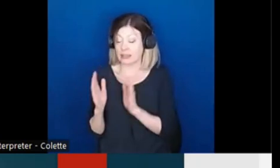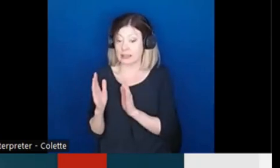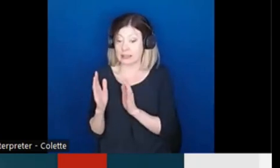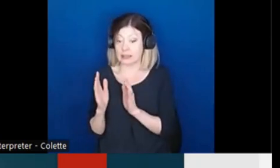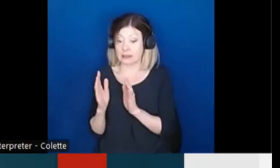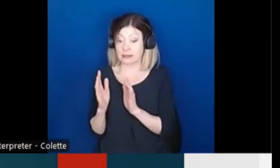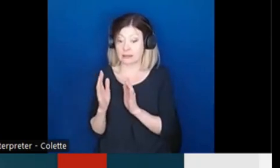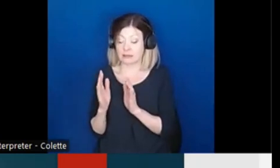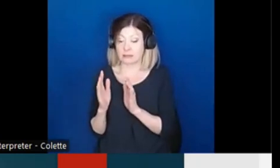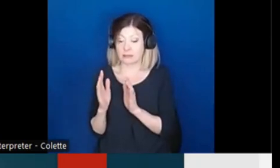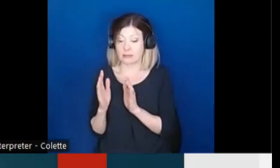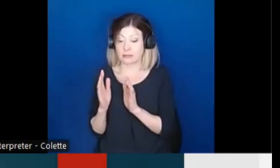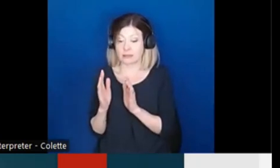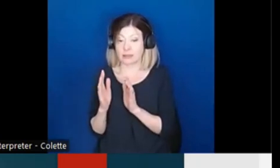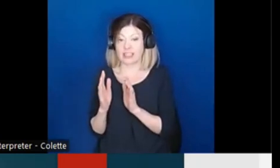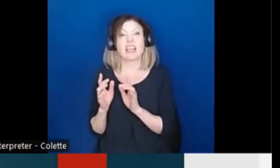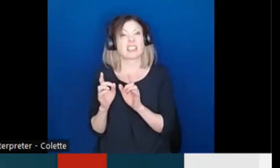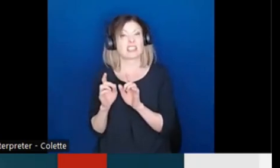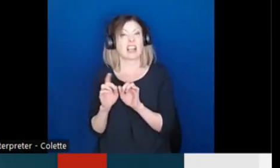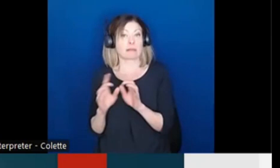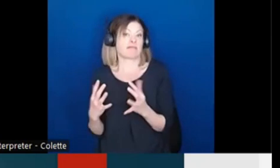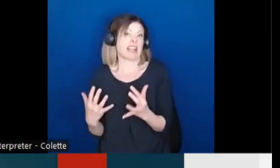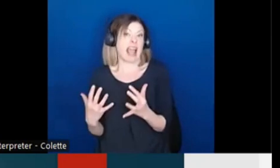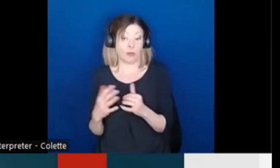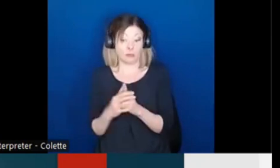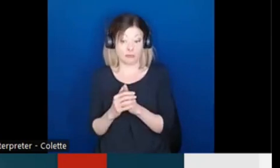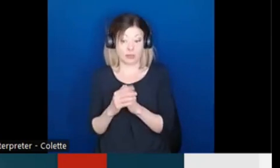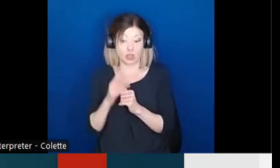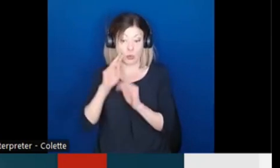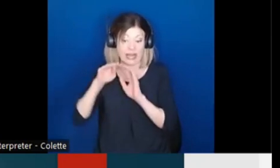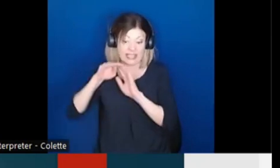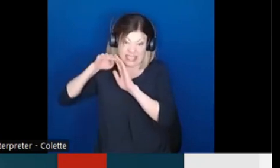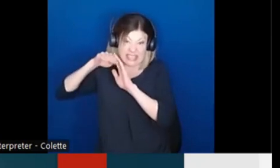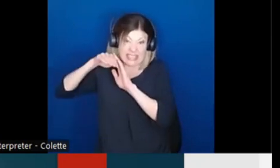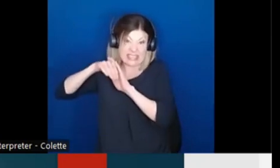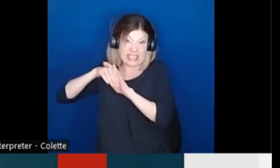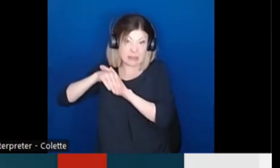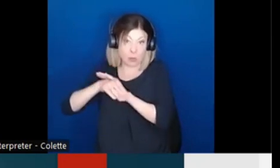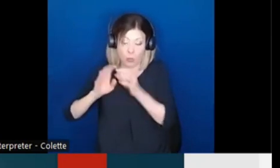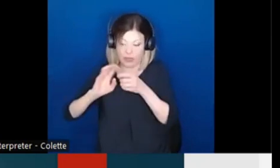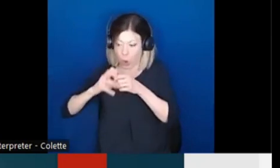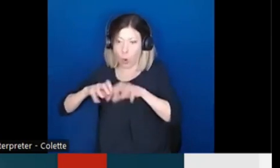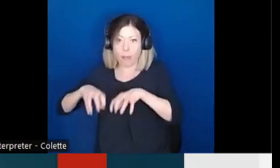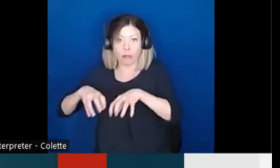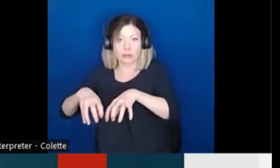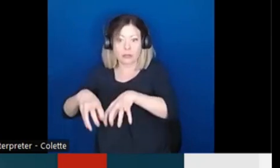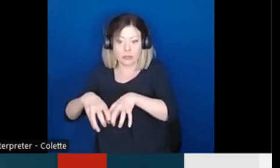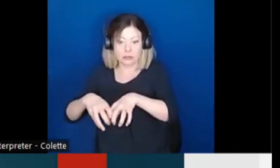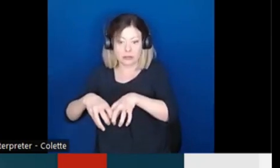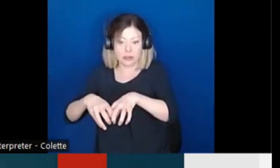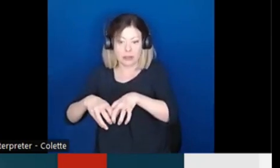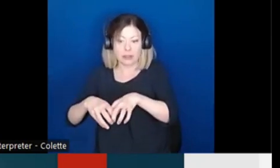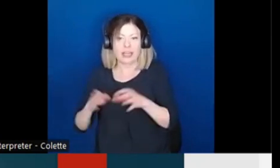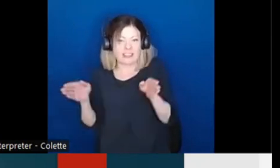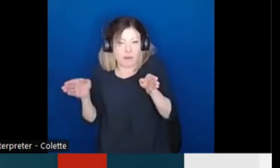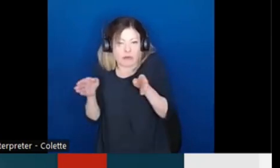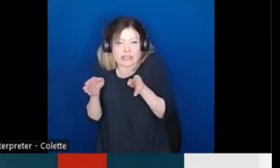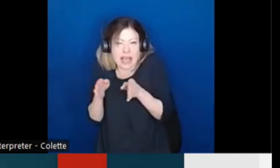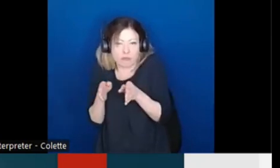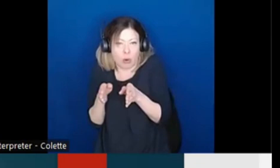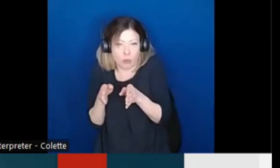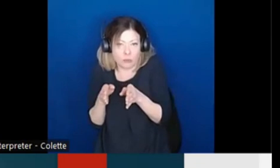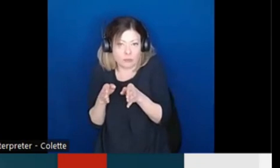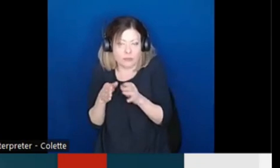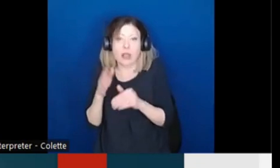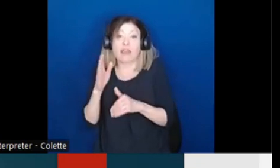it as kind of as it is today. So you've got a steep cobbled street. You've got buildings, it's a narrow street. You've got buildings on